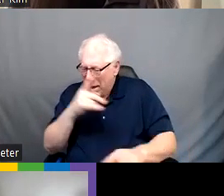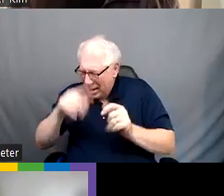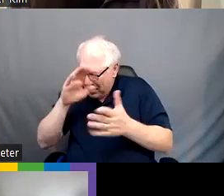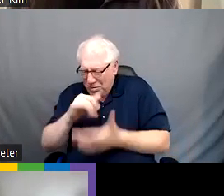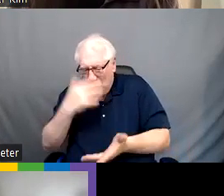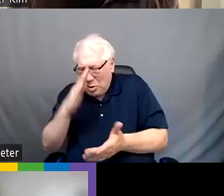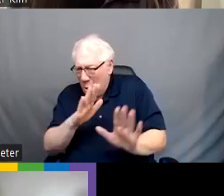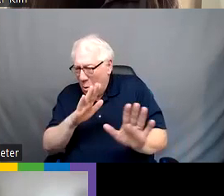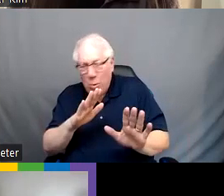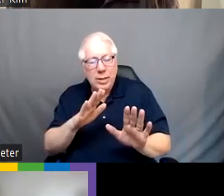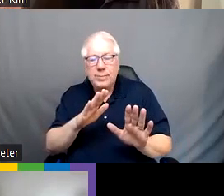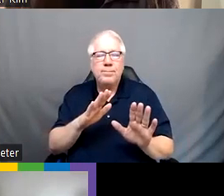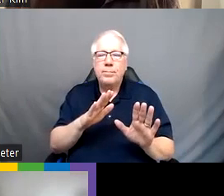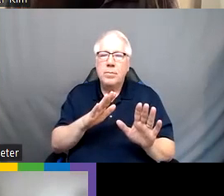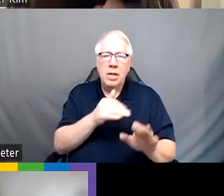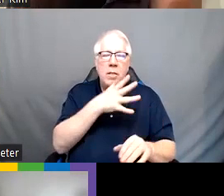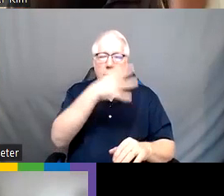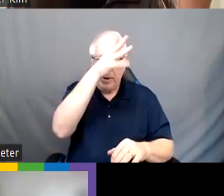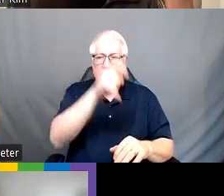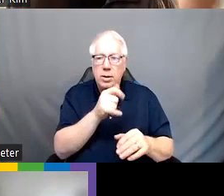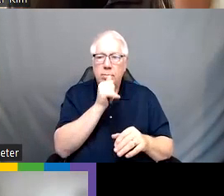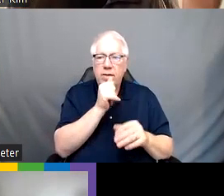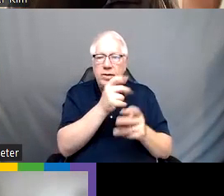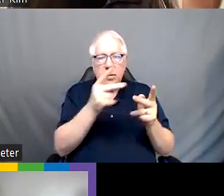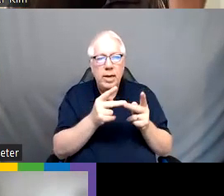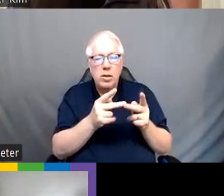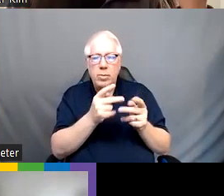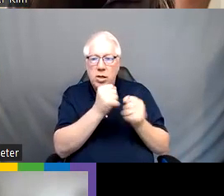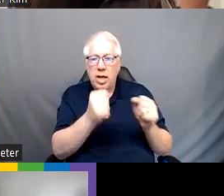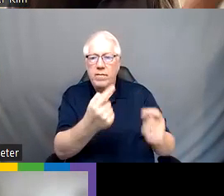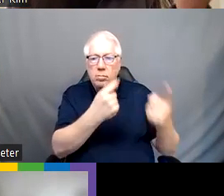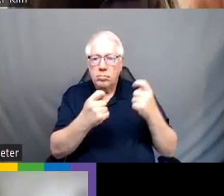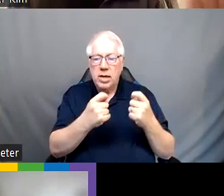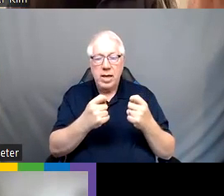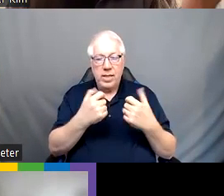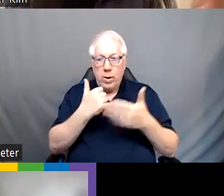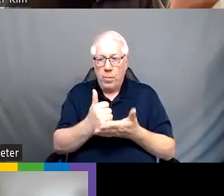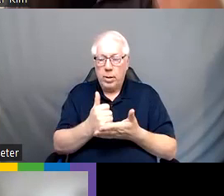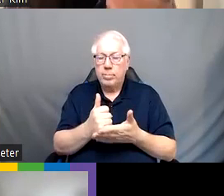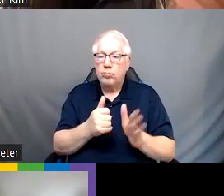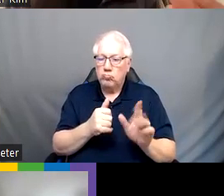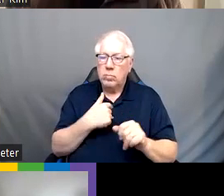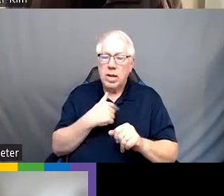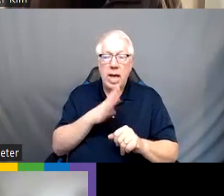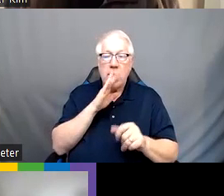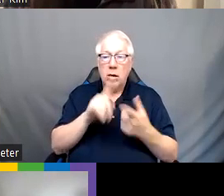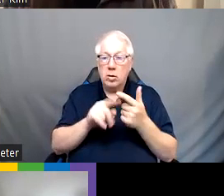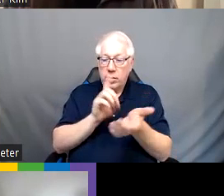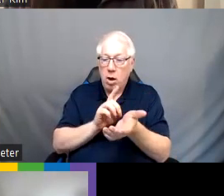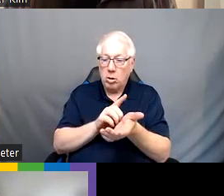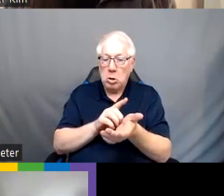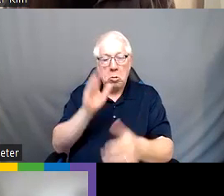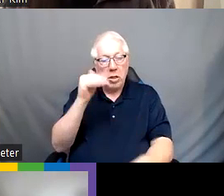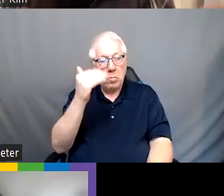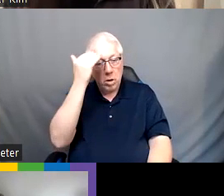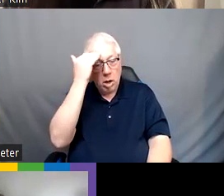already. That can also save face for both parties. Be like, oh, I talked to your doctor and they seem pretty knowledgeable, and now